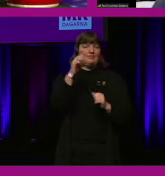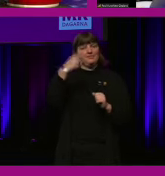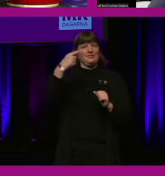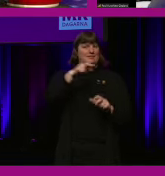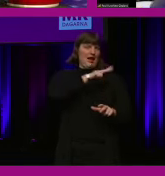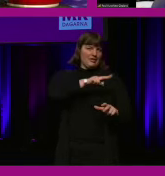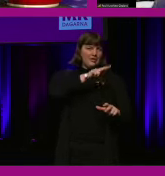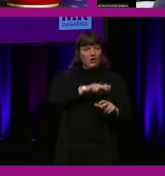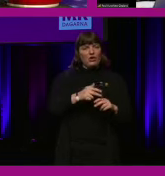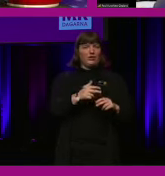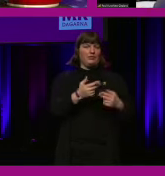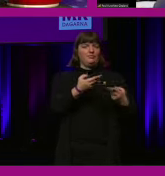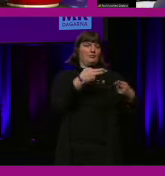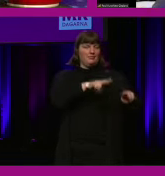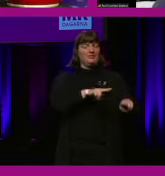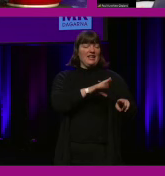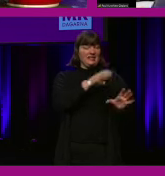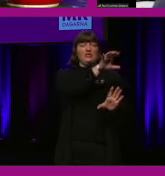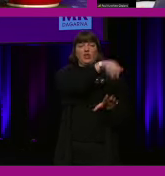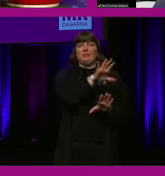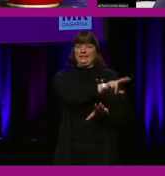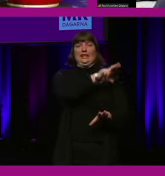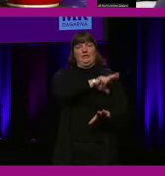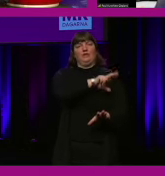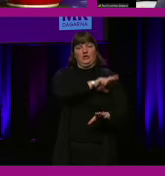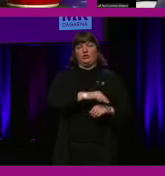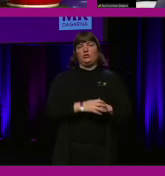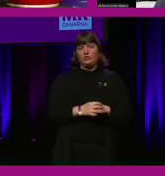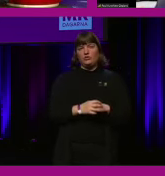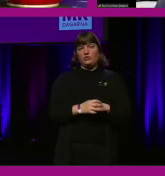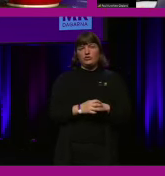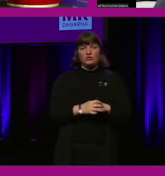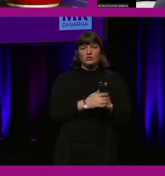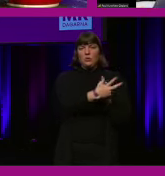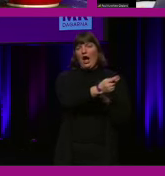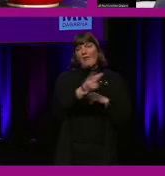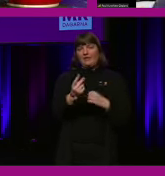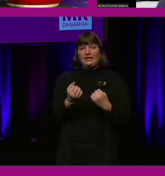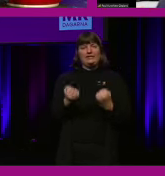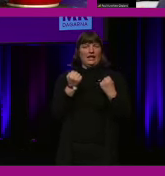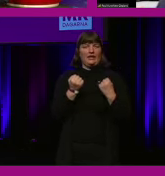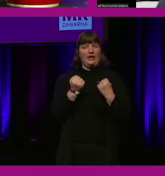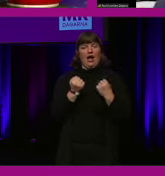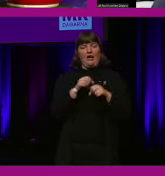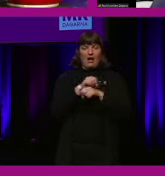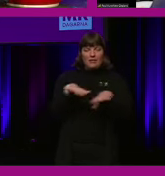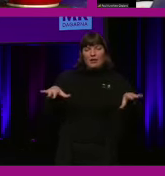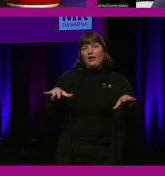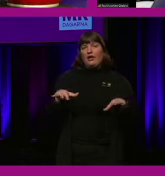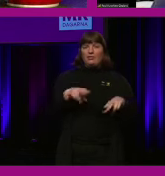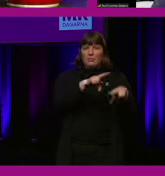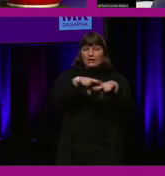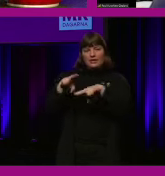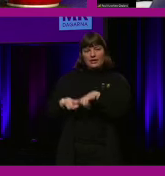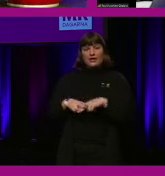legal responsibility is on states and other powerful public actors, local government, central